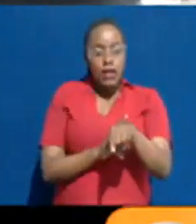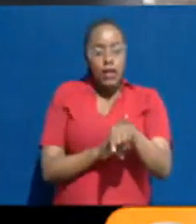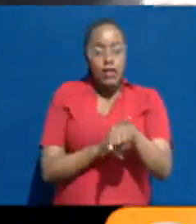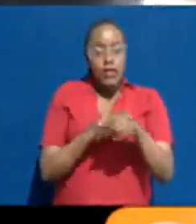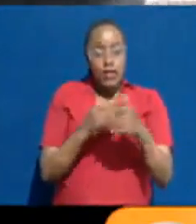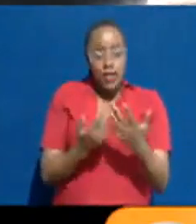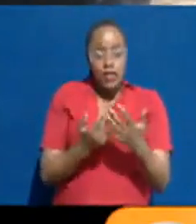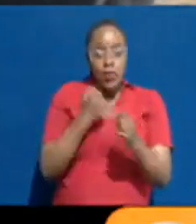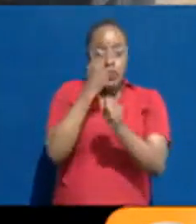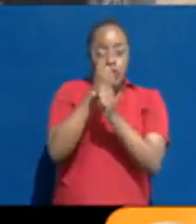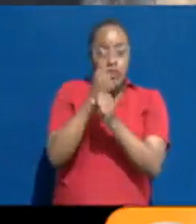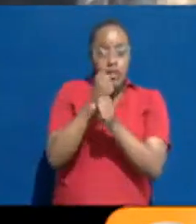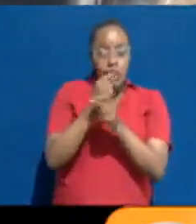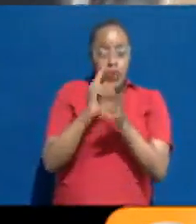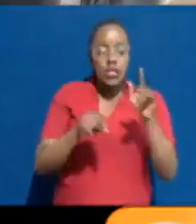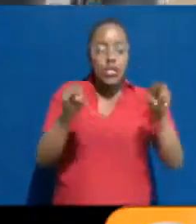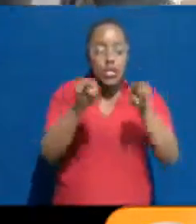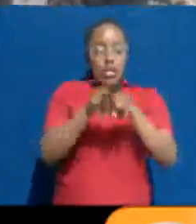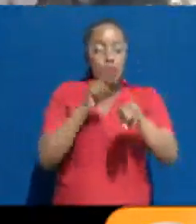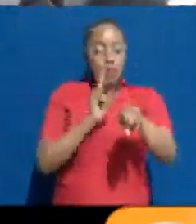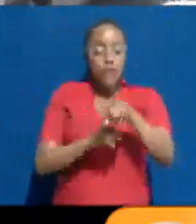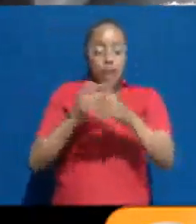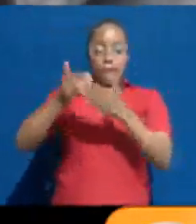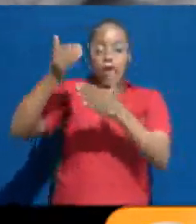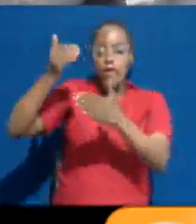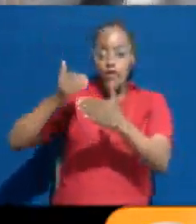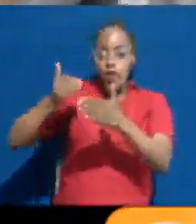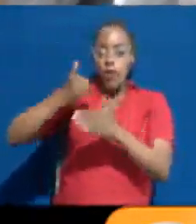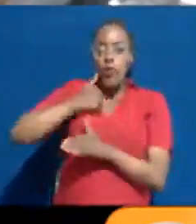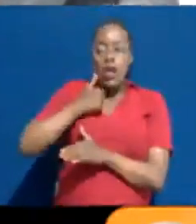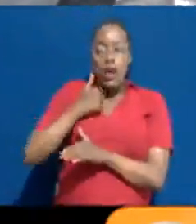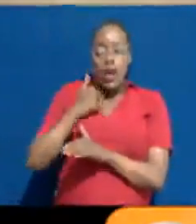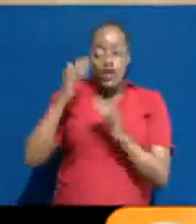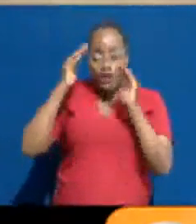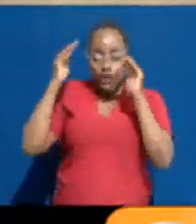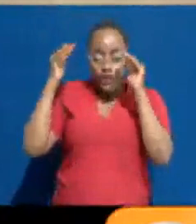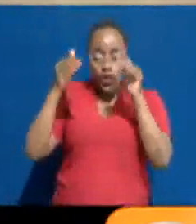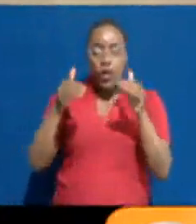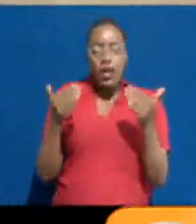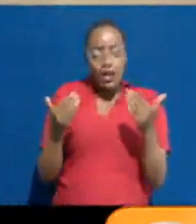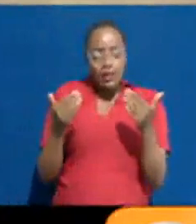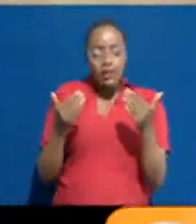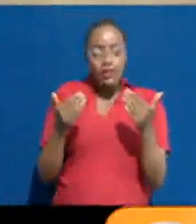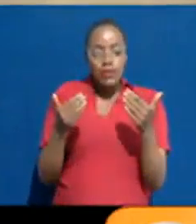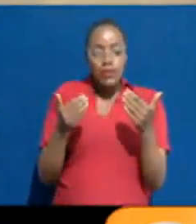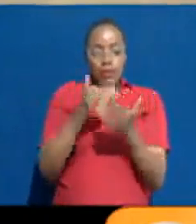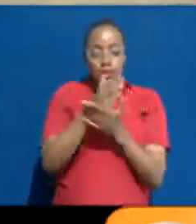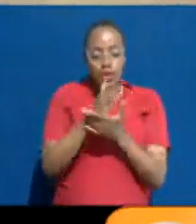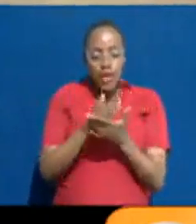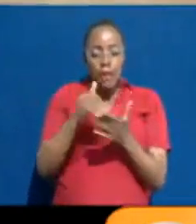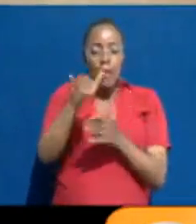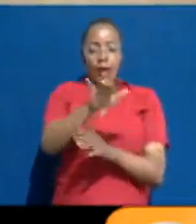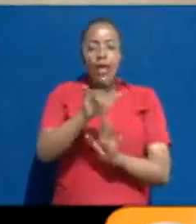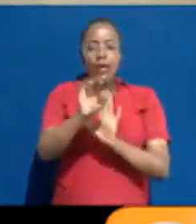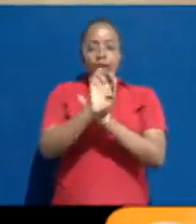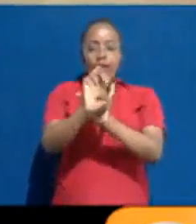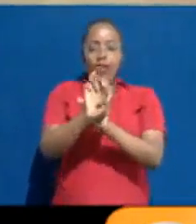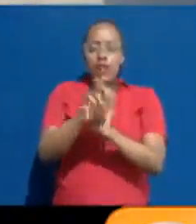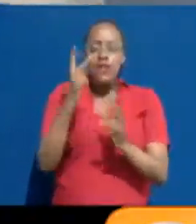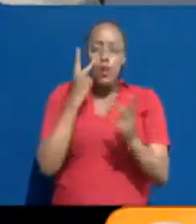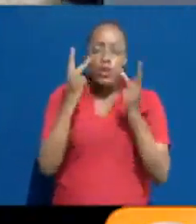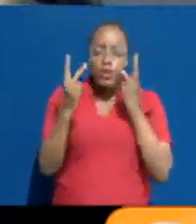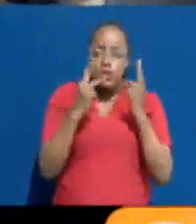Vicky, what we've done is, even when earlier on there was this focus given, was that some areas like we would see,